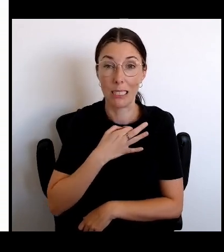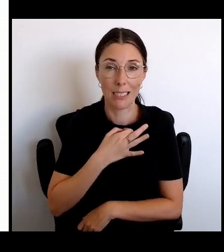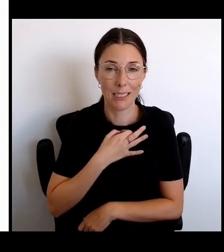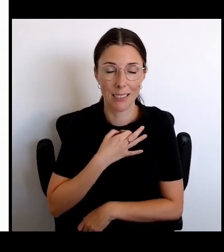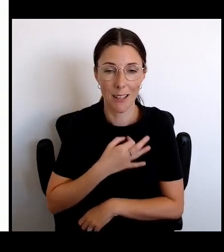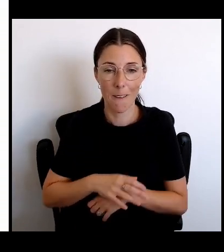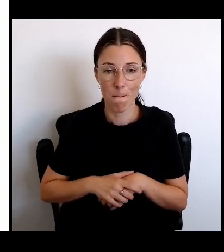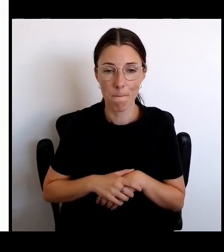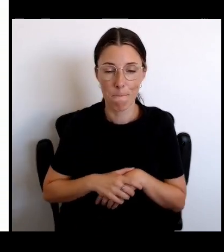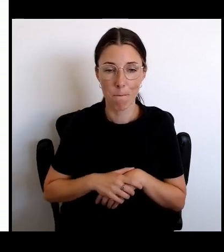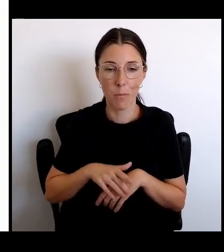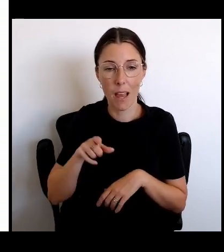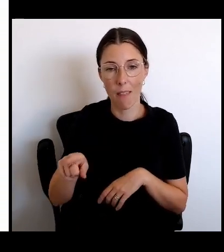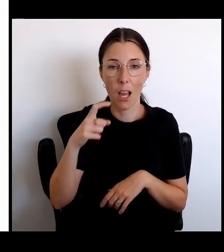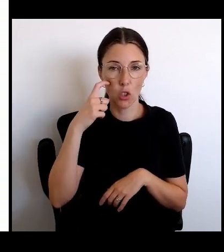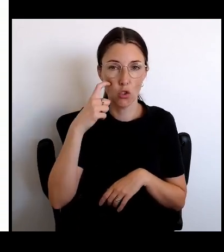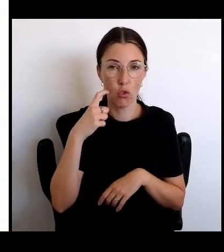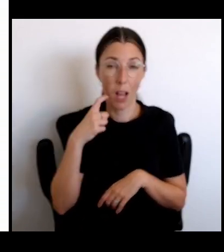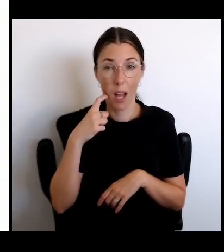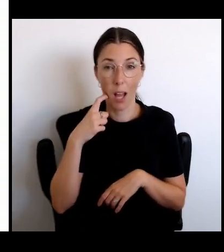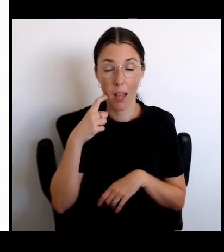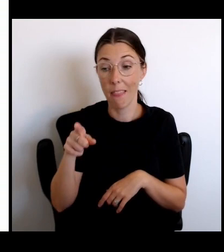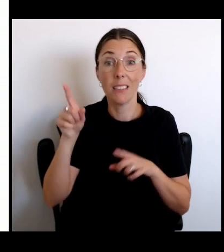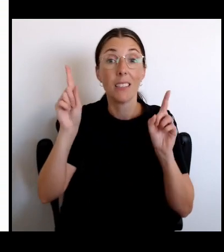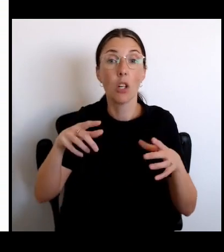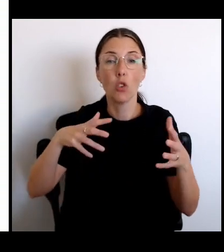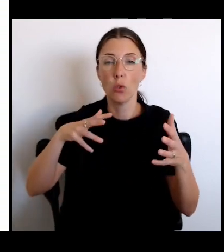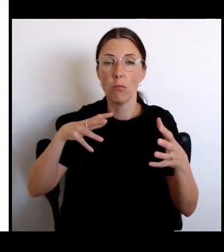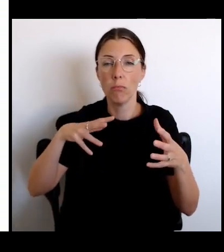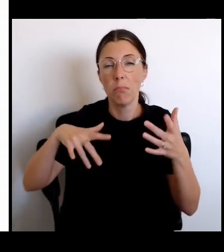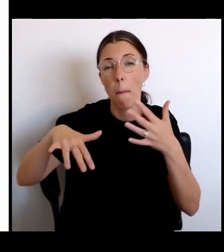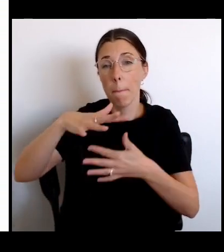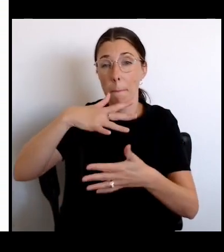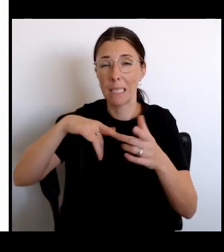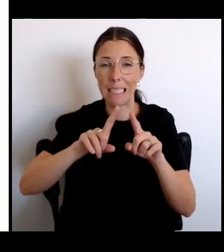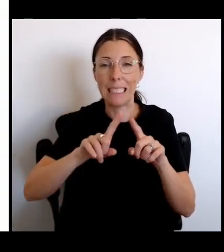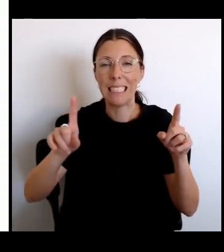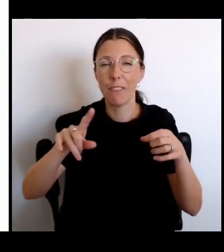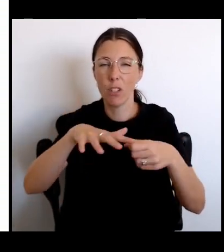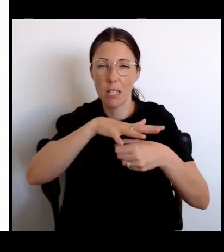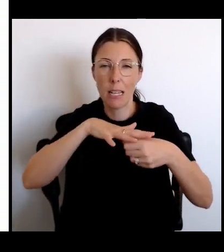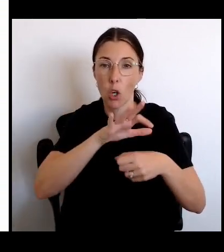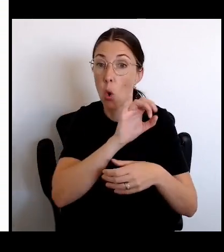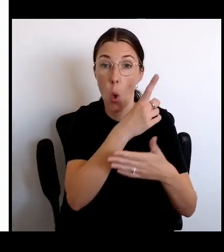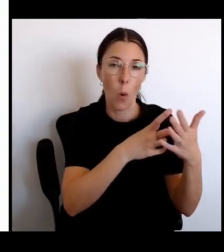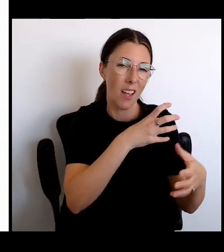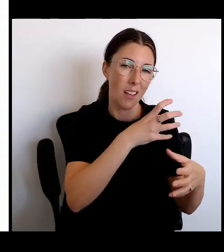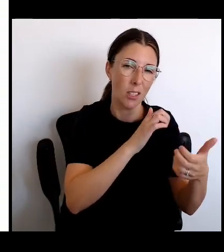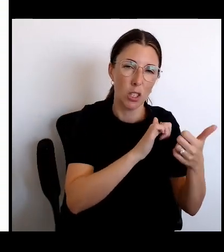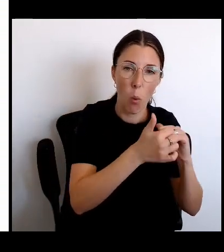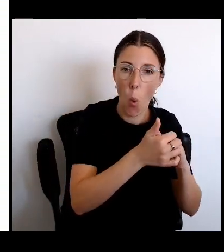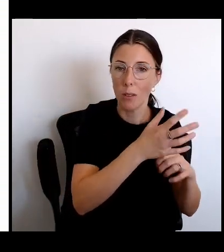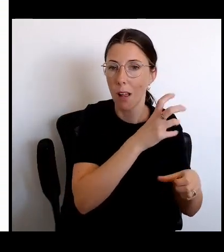in settings beyond just formal club and social settings. So they're in parties now, going to more parties.